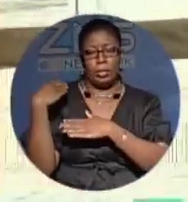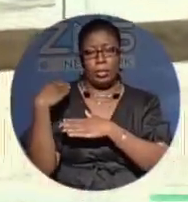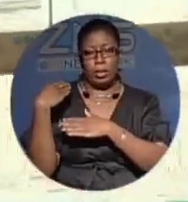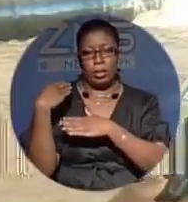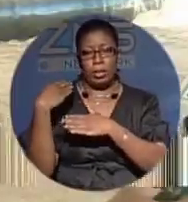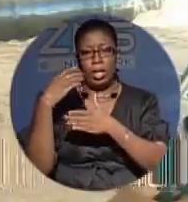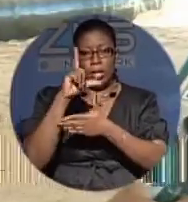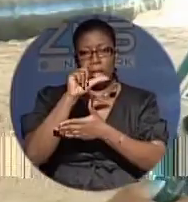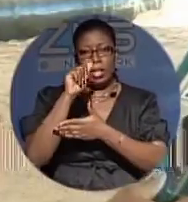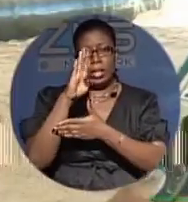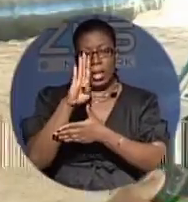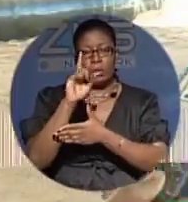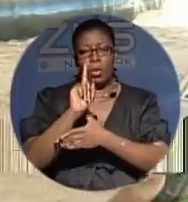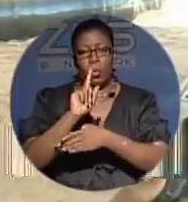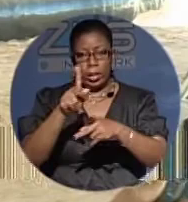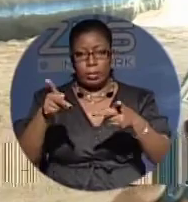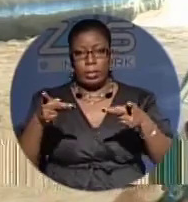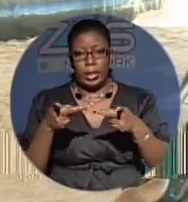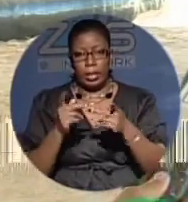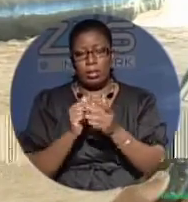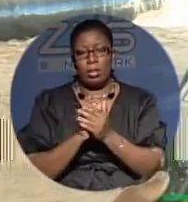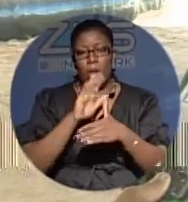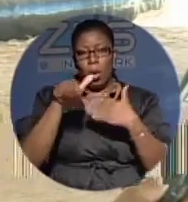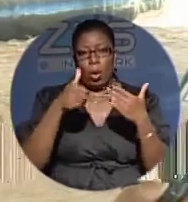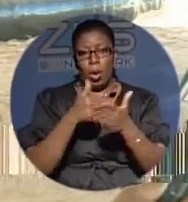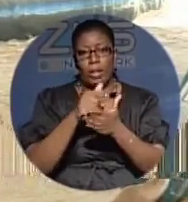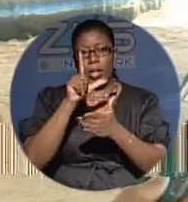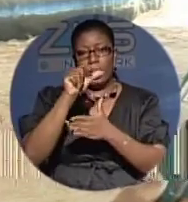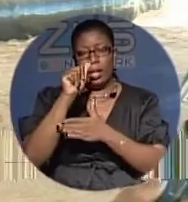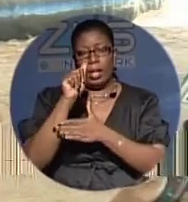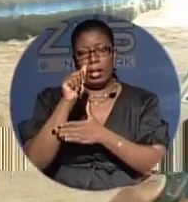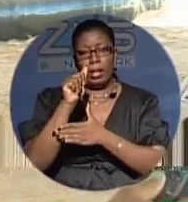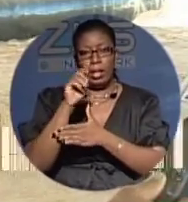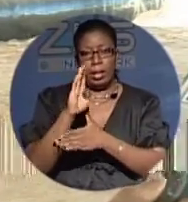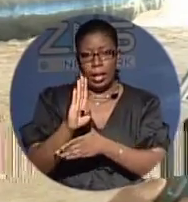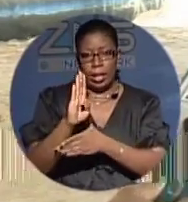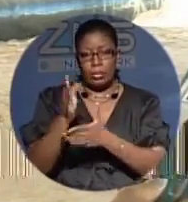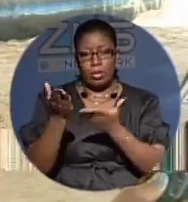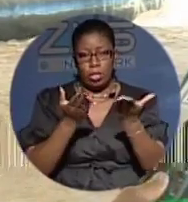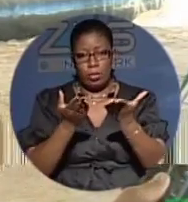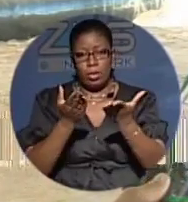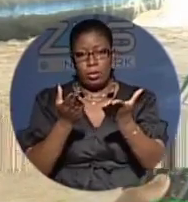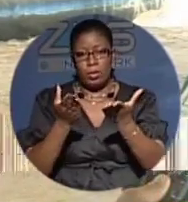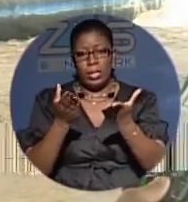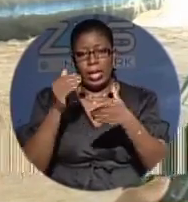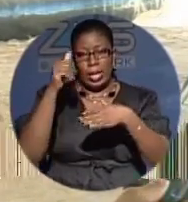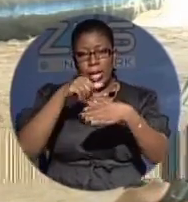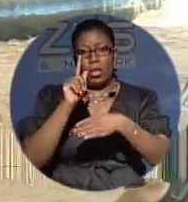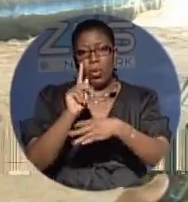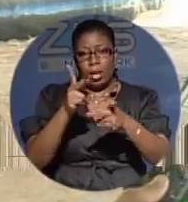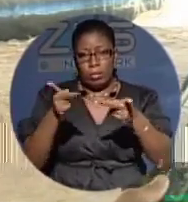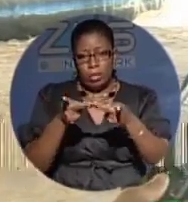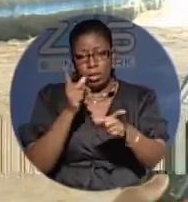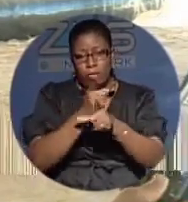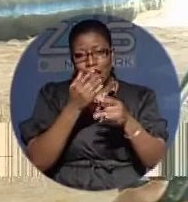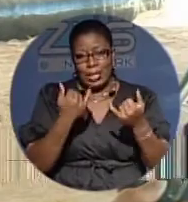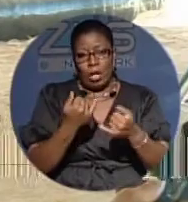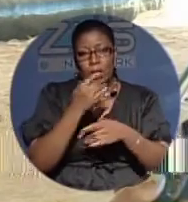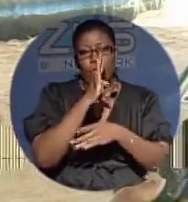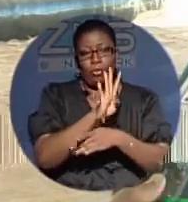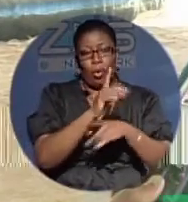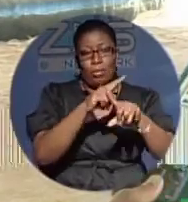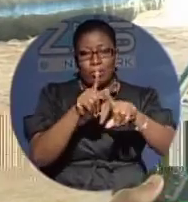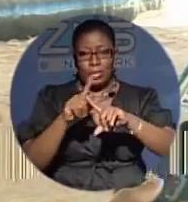in one place. The laboratory services will now be consolidated in one place. They're currently in 4 different